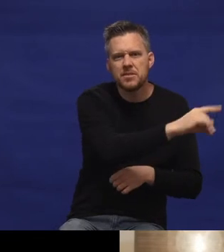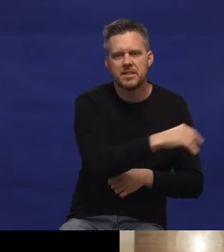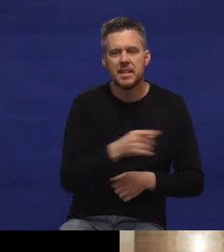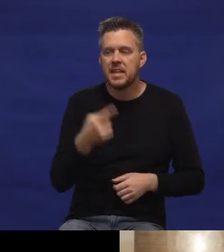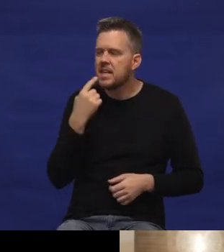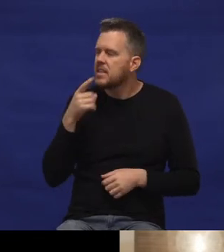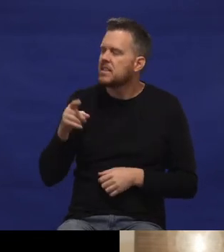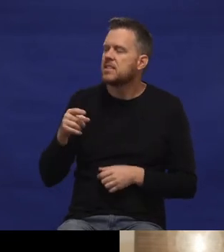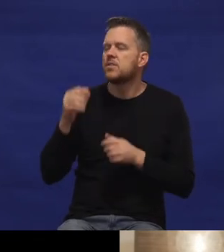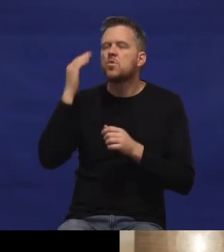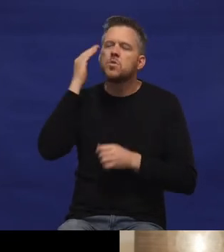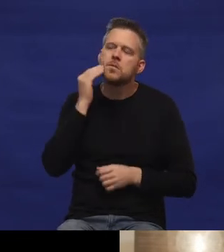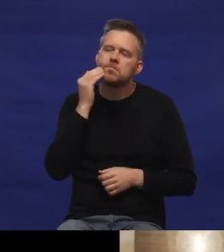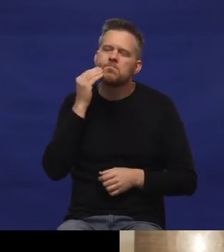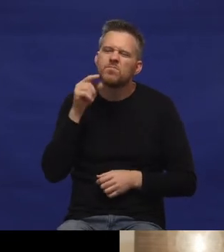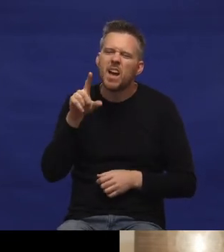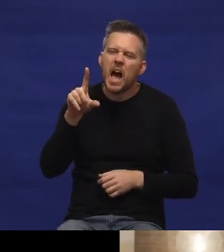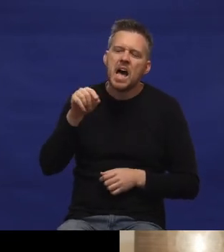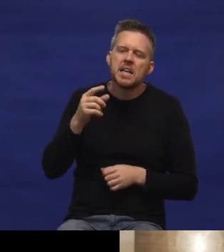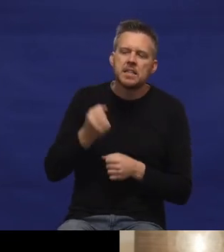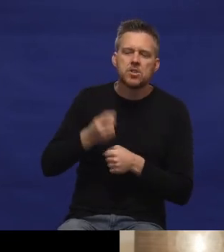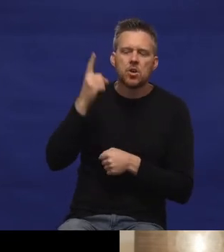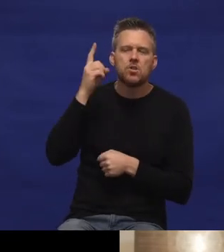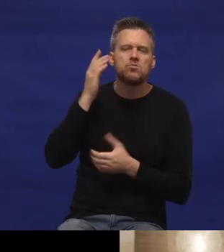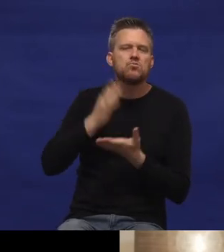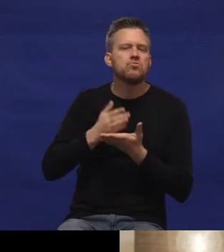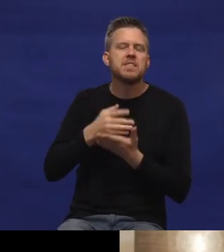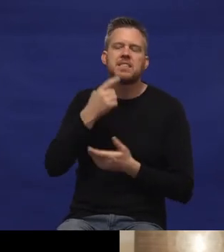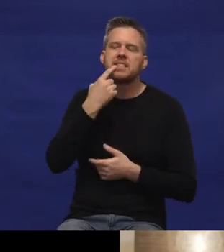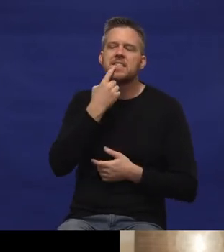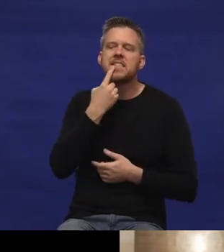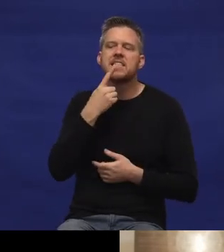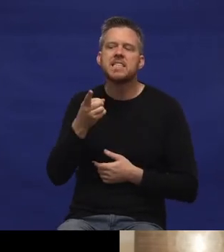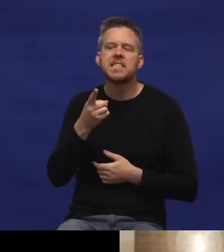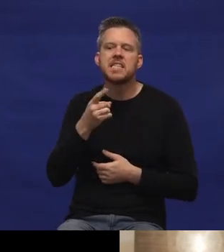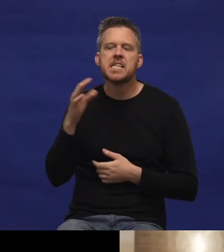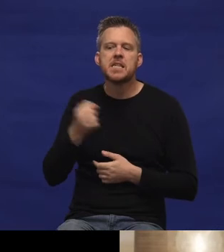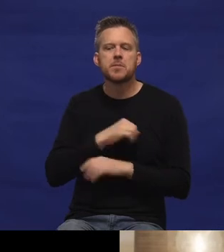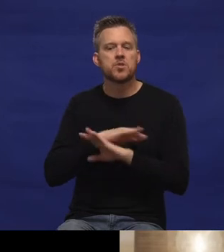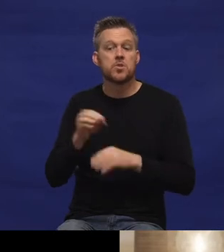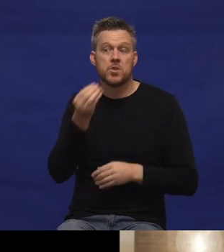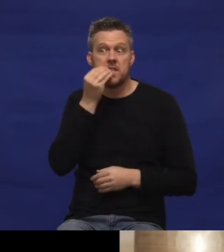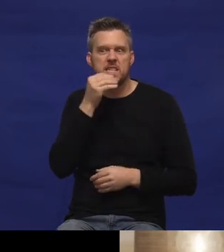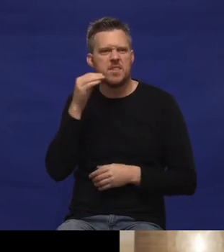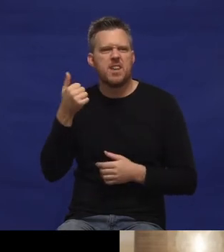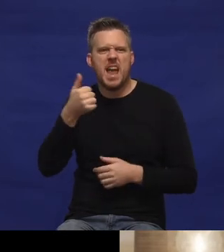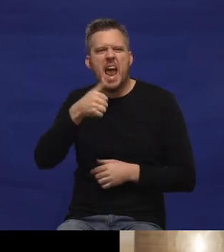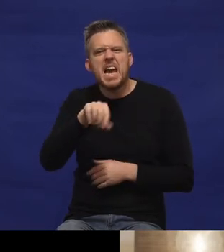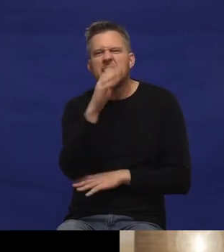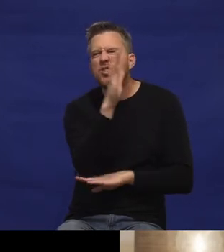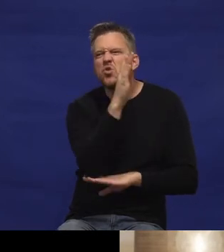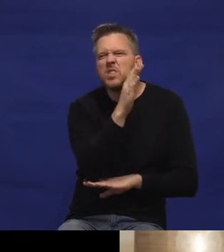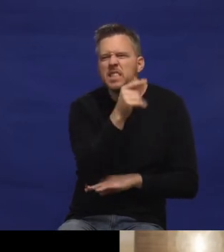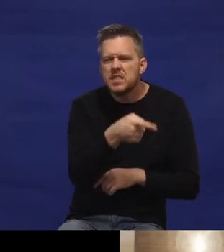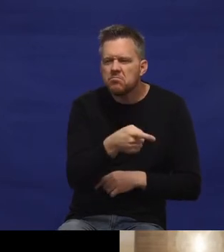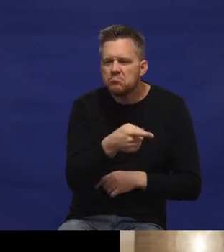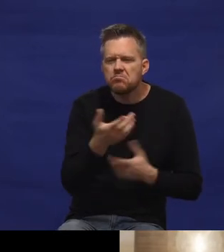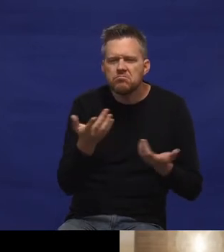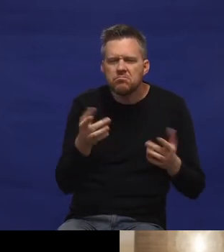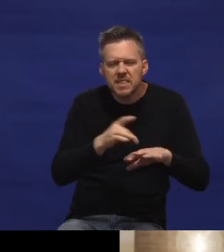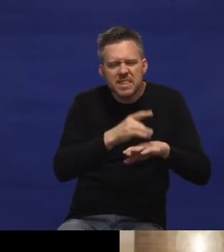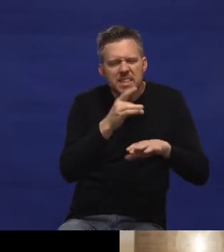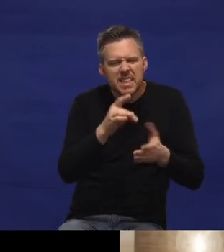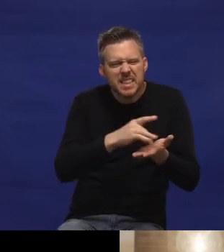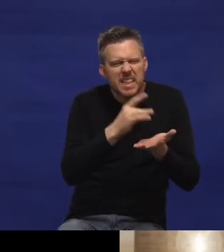he said to the woman, did God really say that you must not eat of any of the trees in the garden? It's almost like